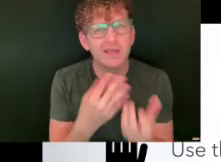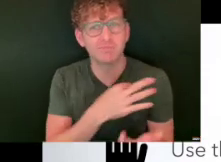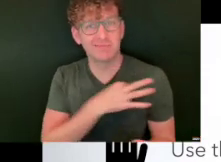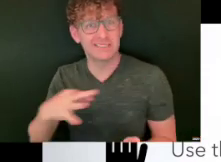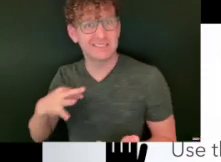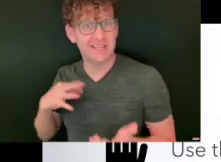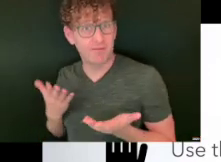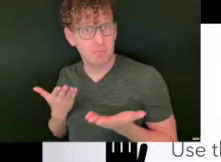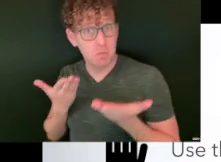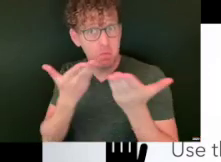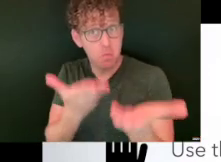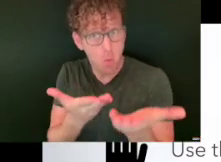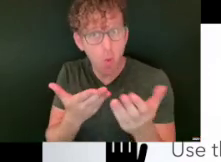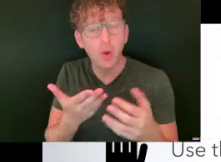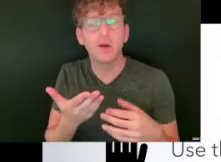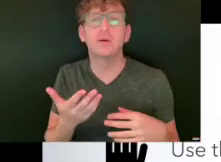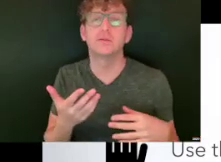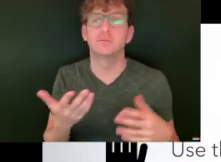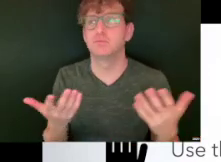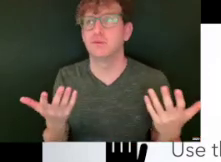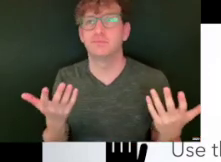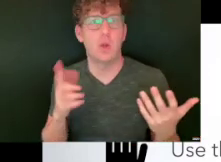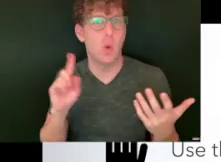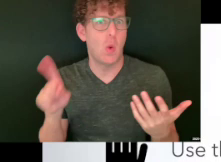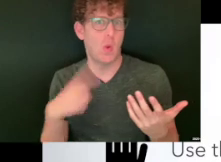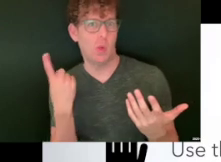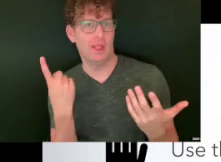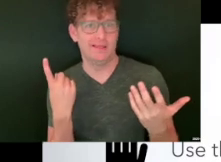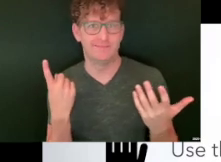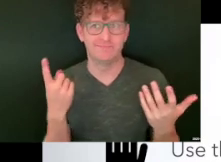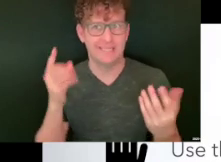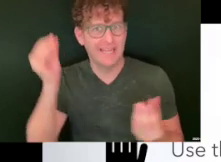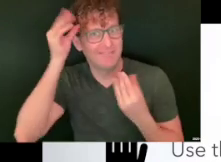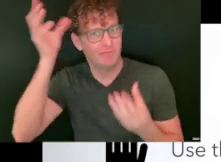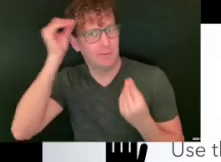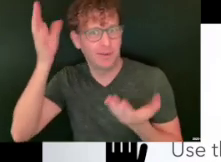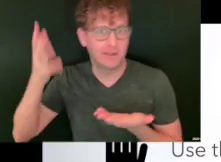and continuing to get the next rounds of funding underway for the program.